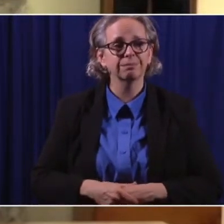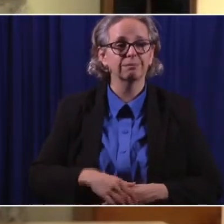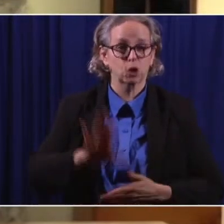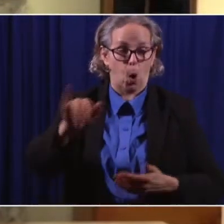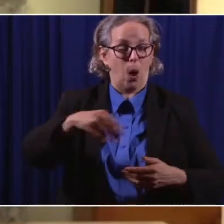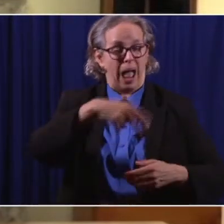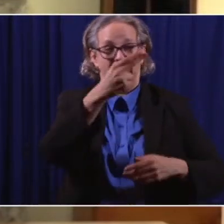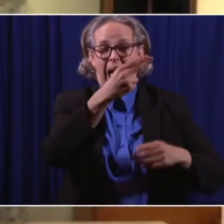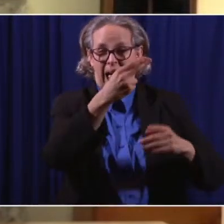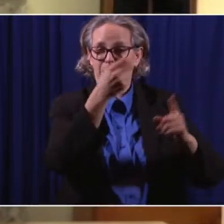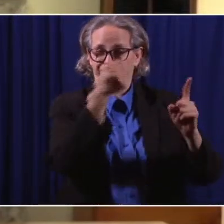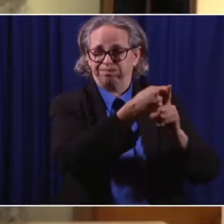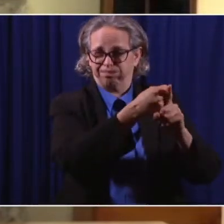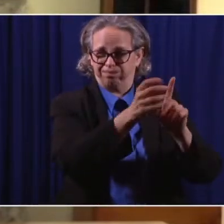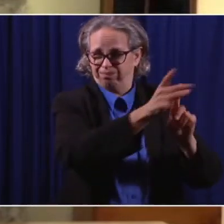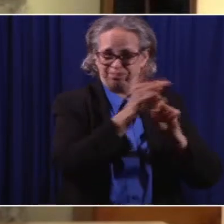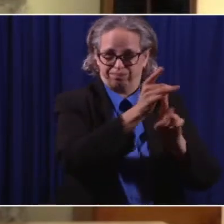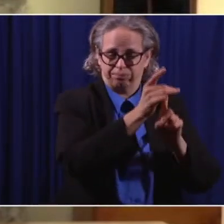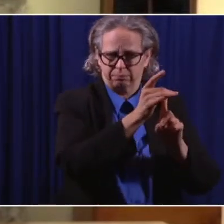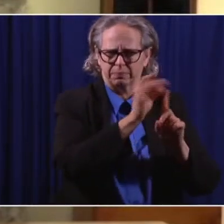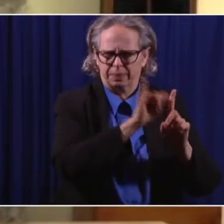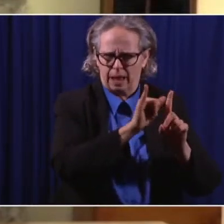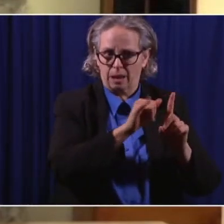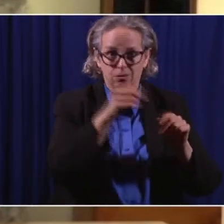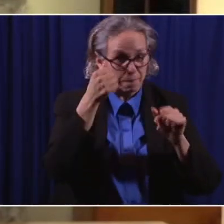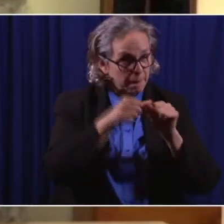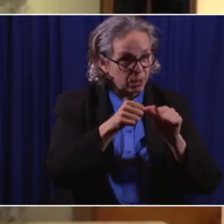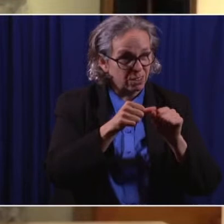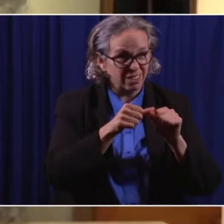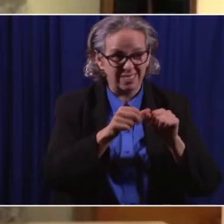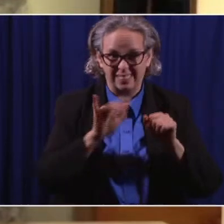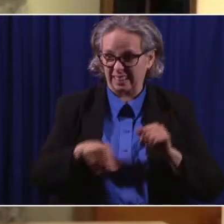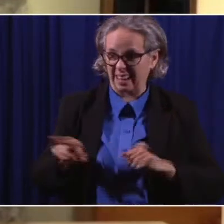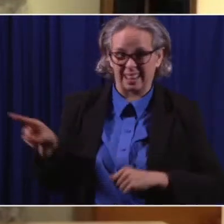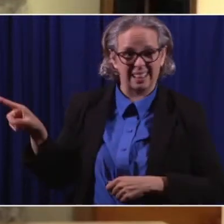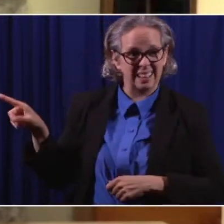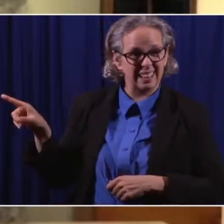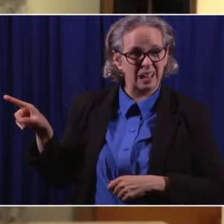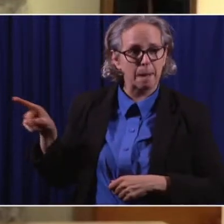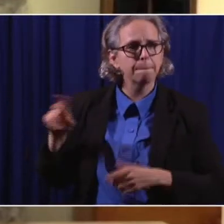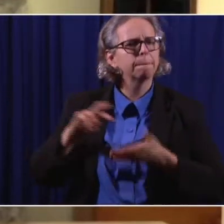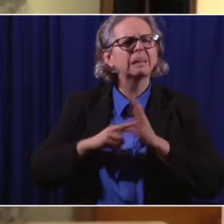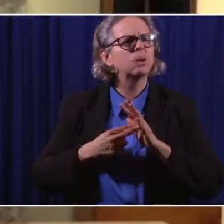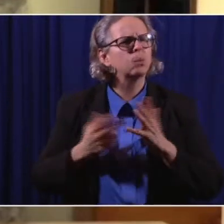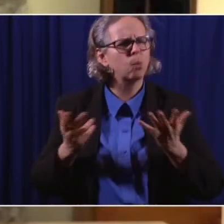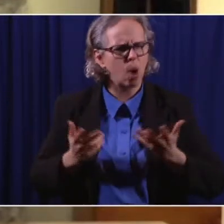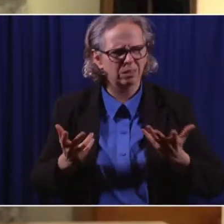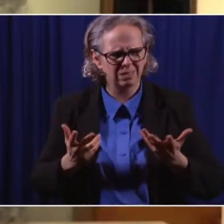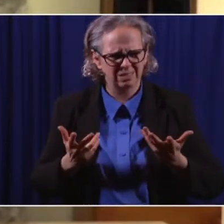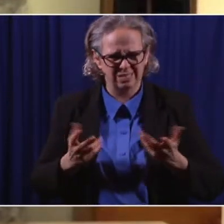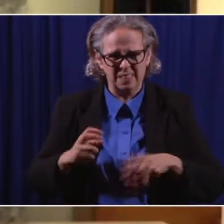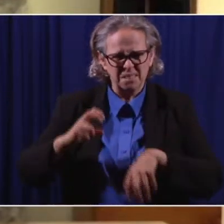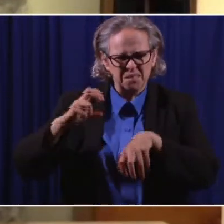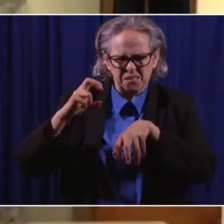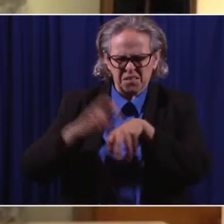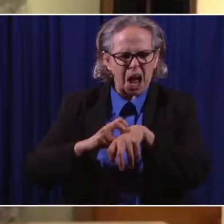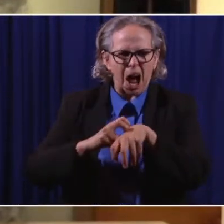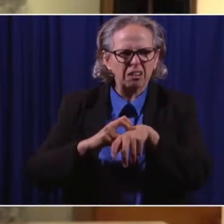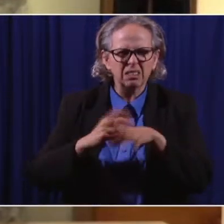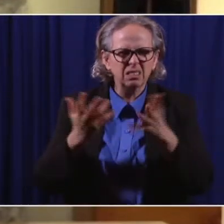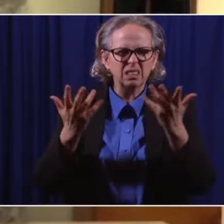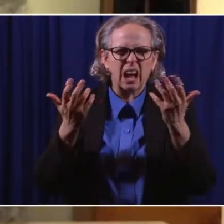the incident list shows you how quickly the virus is transmitting in our communities. For example, let's go